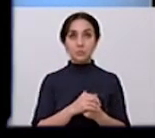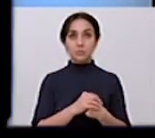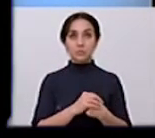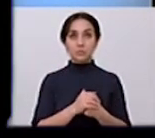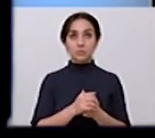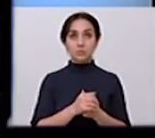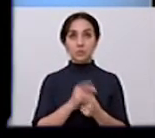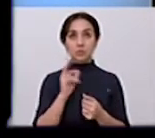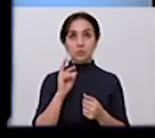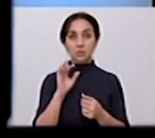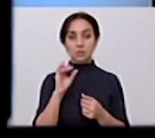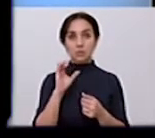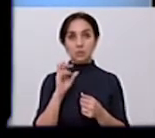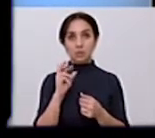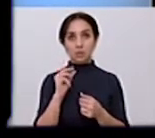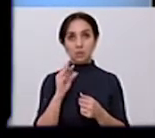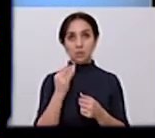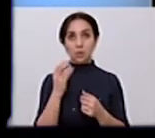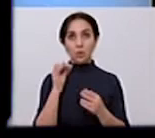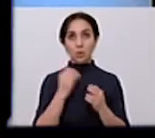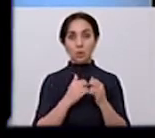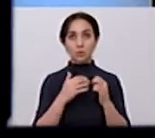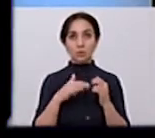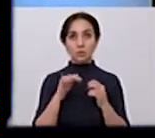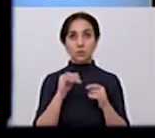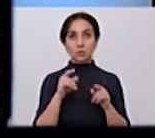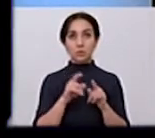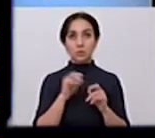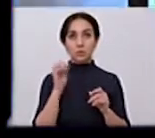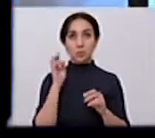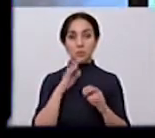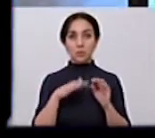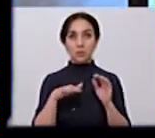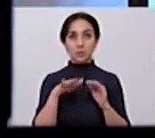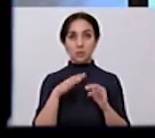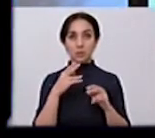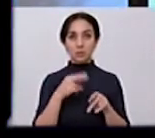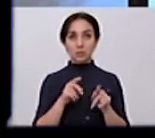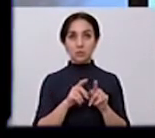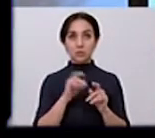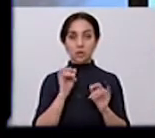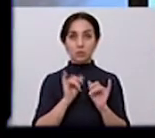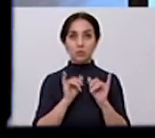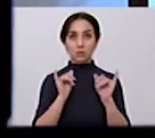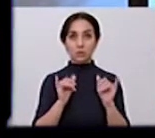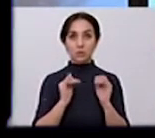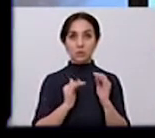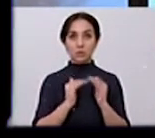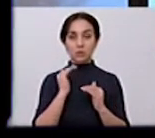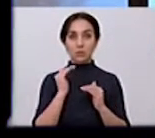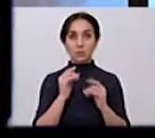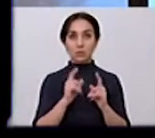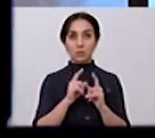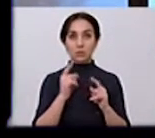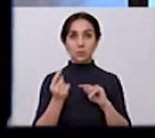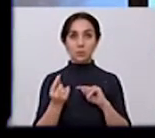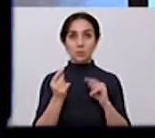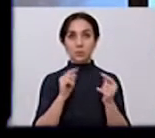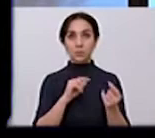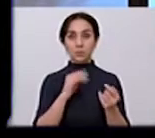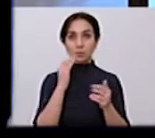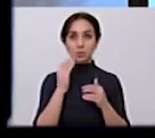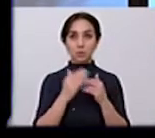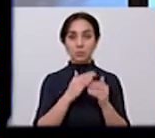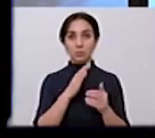birgalikda Janubiy Sharqiy Osiyo mamlakatlari. Janubiy Sharqiy Osiyo mamlakatlari rivojlanish darajasini bir-biriga juda